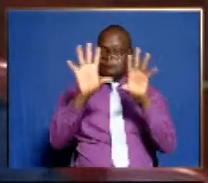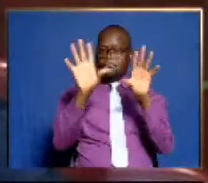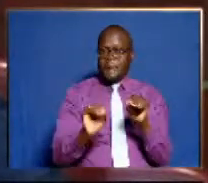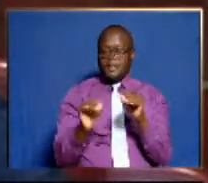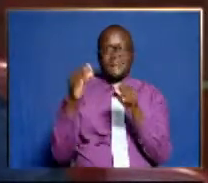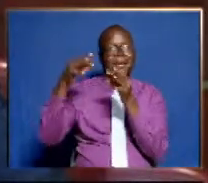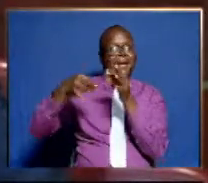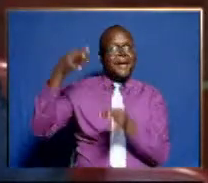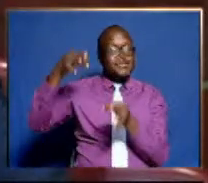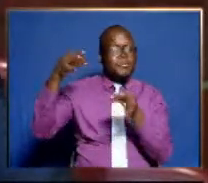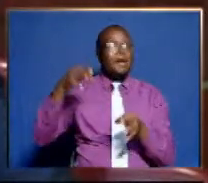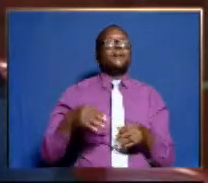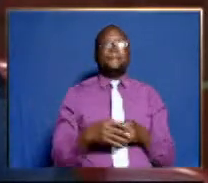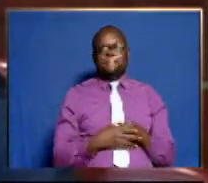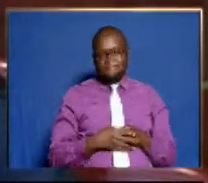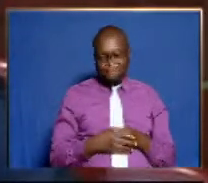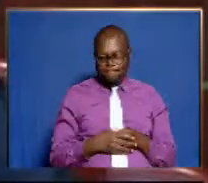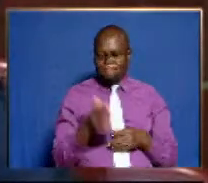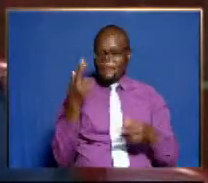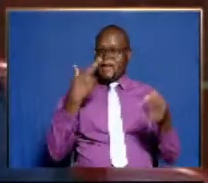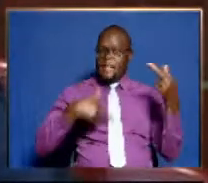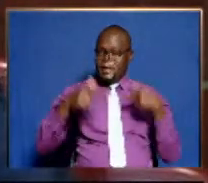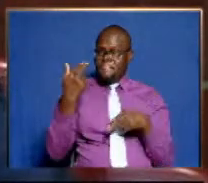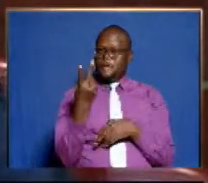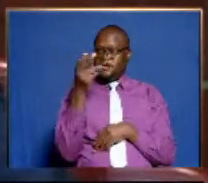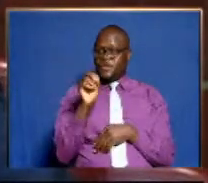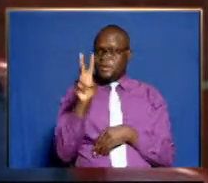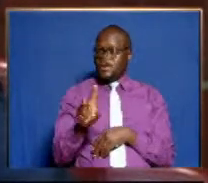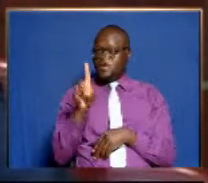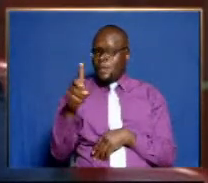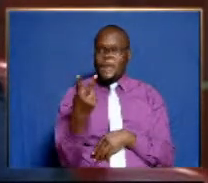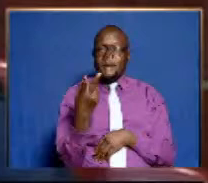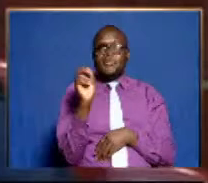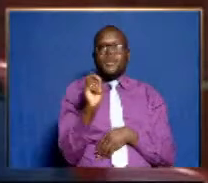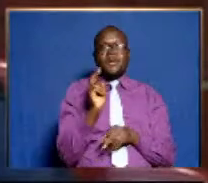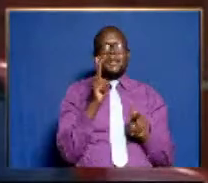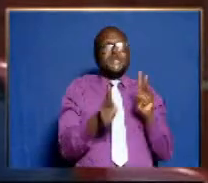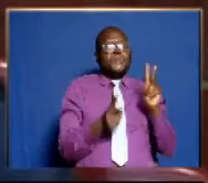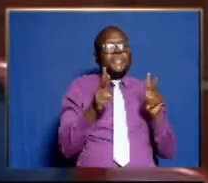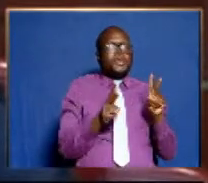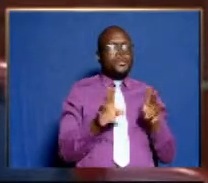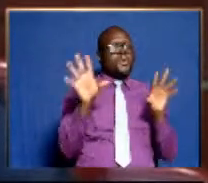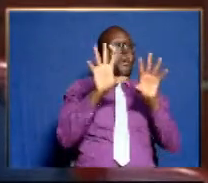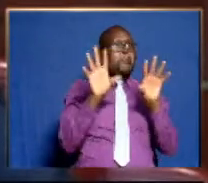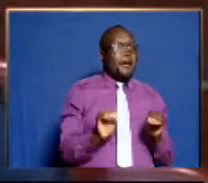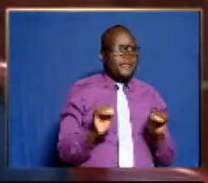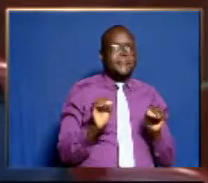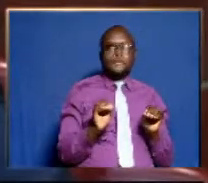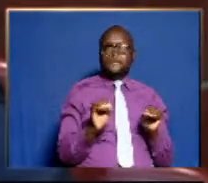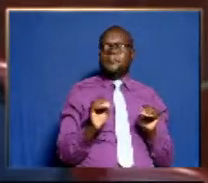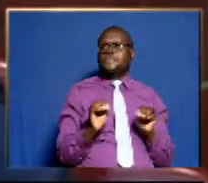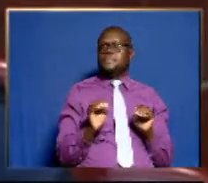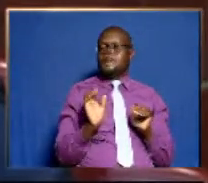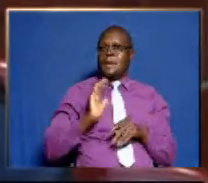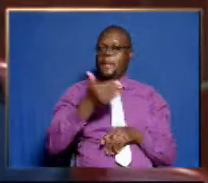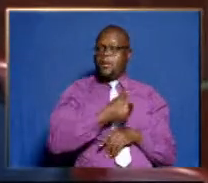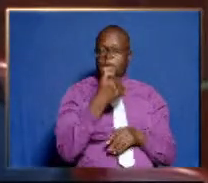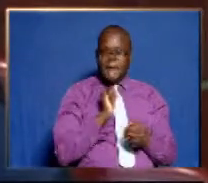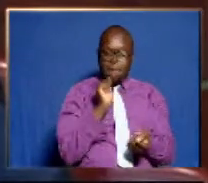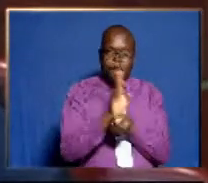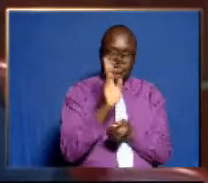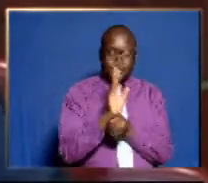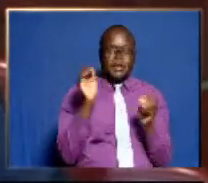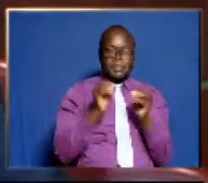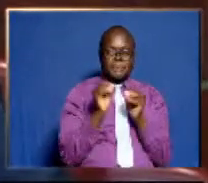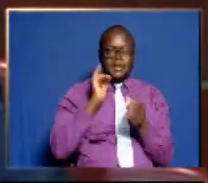estimates and in reviewing the 2021-2022 budget estimate, the committee held 14 sittings, including